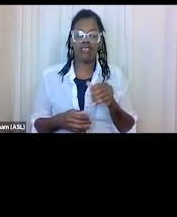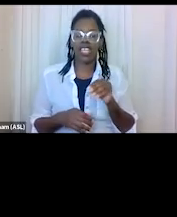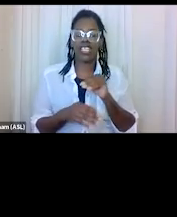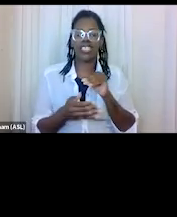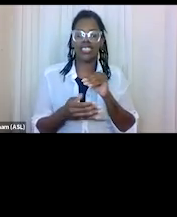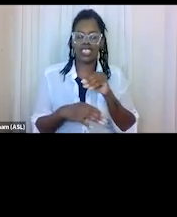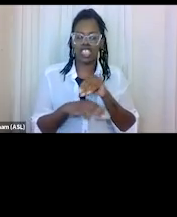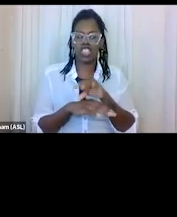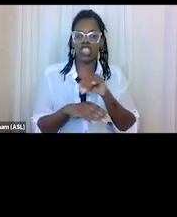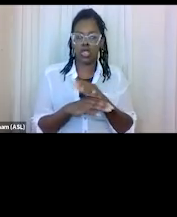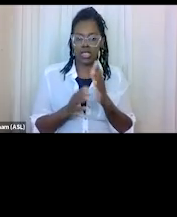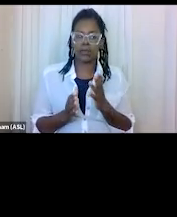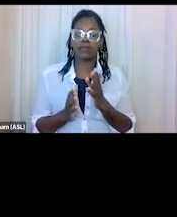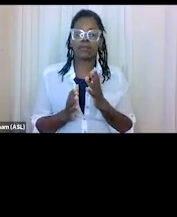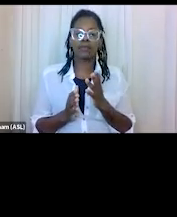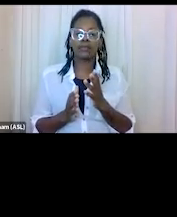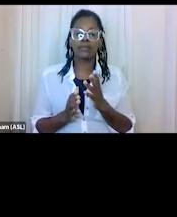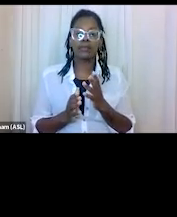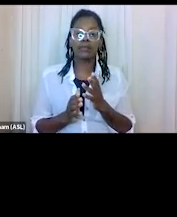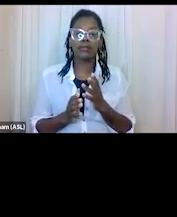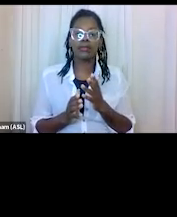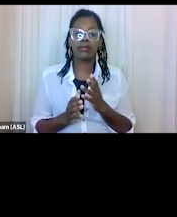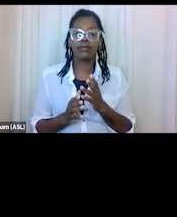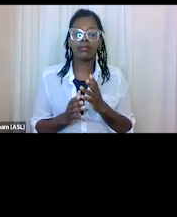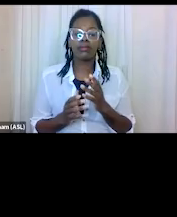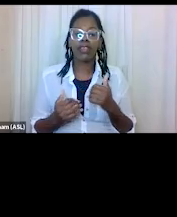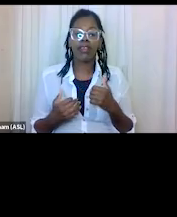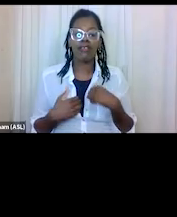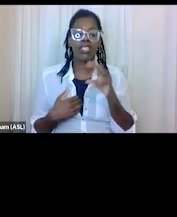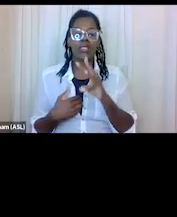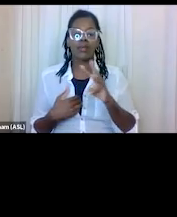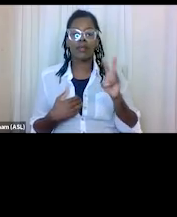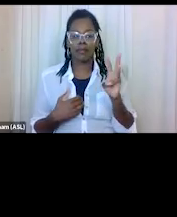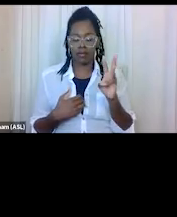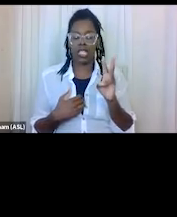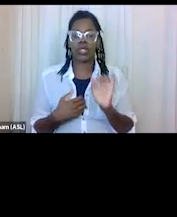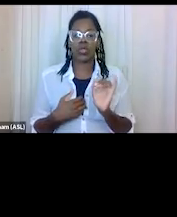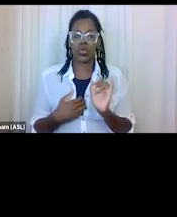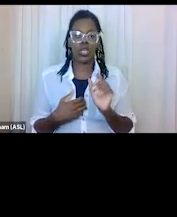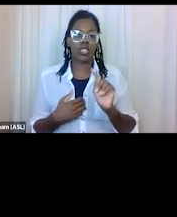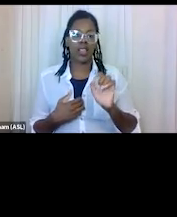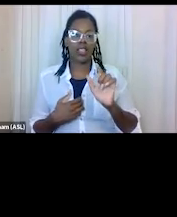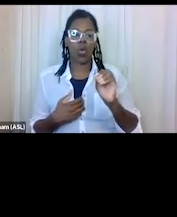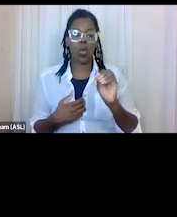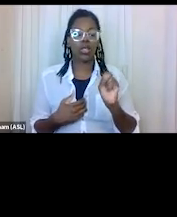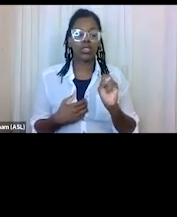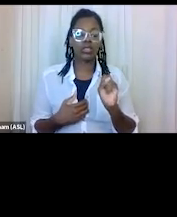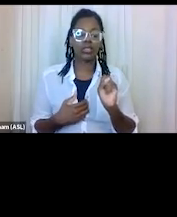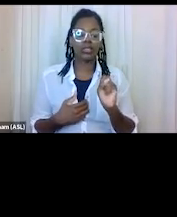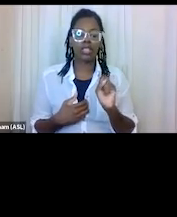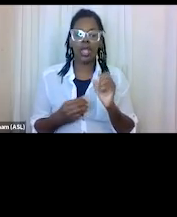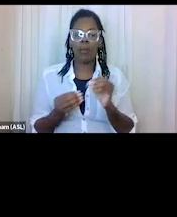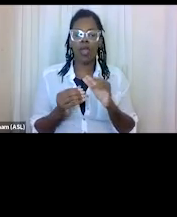several boards, Black and Pink, 4upage.org, Unified Youth. Telos is, of course, more than just their career